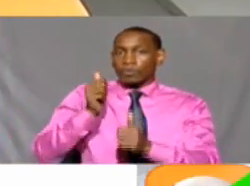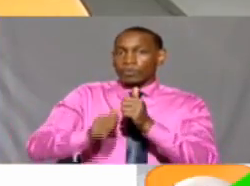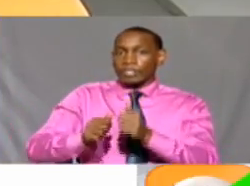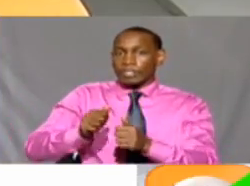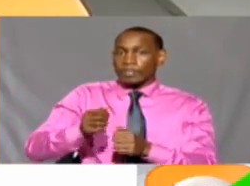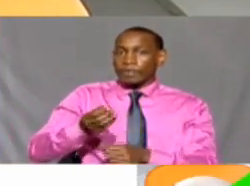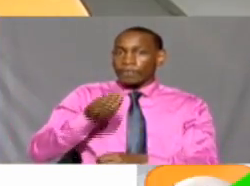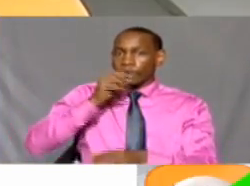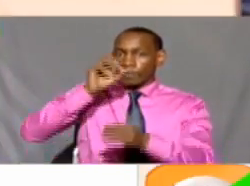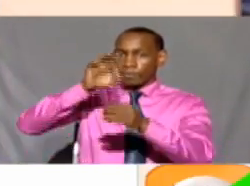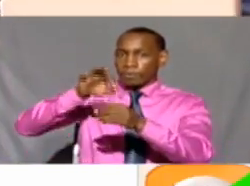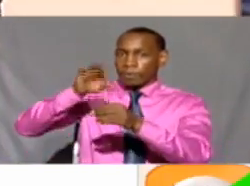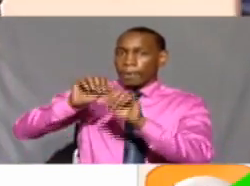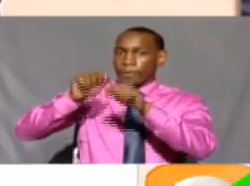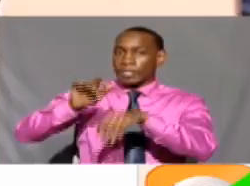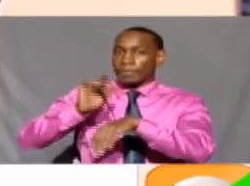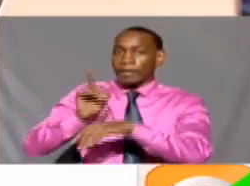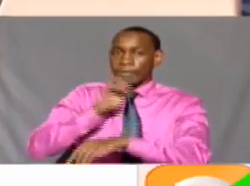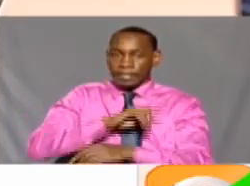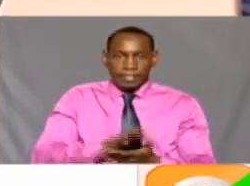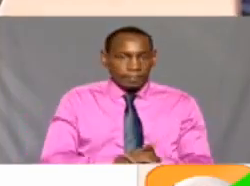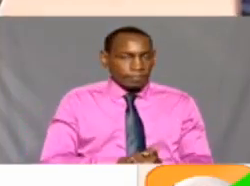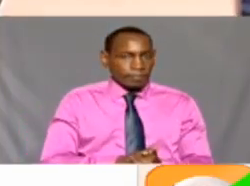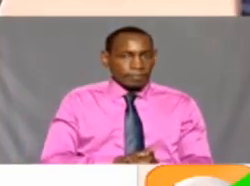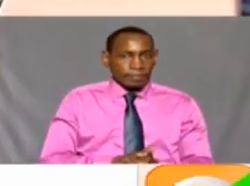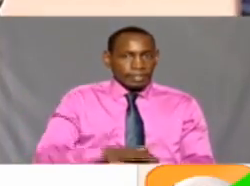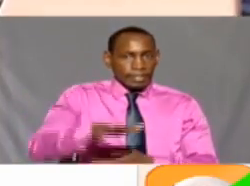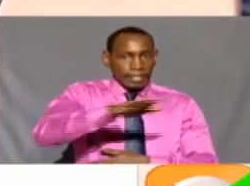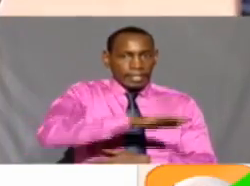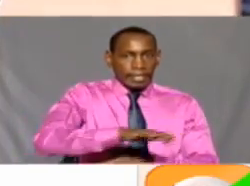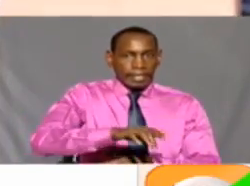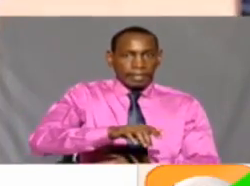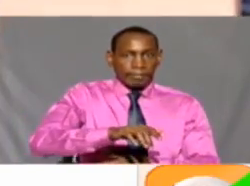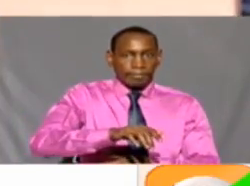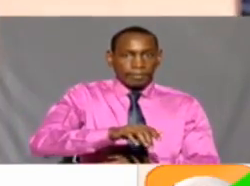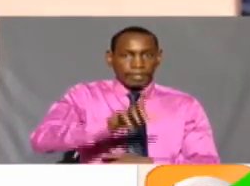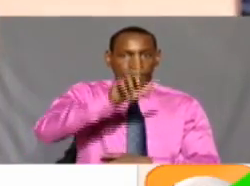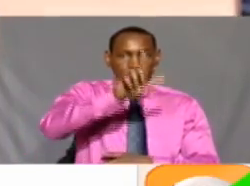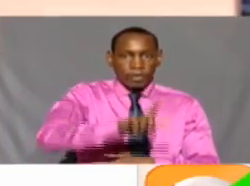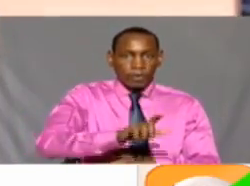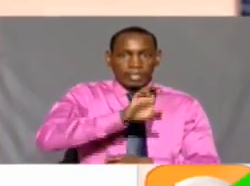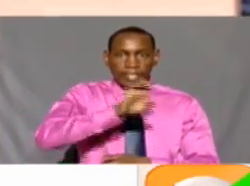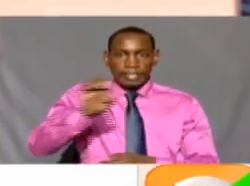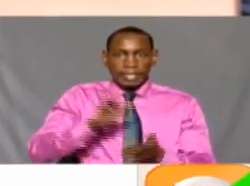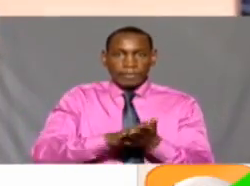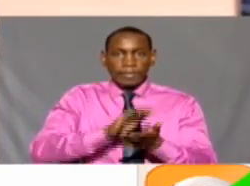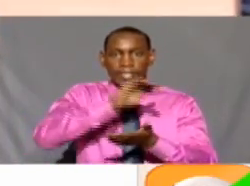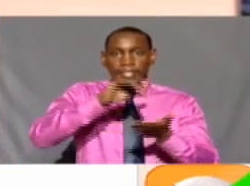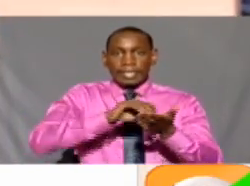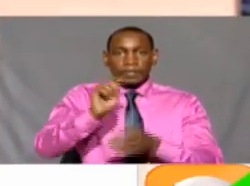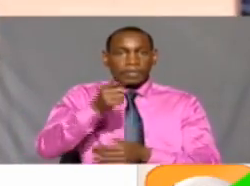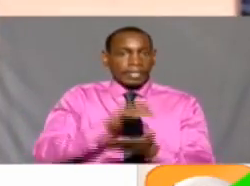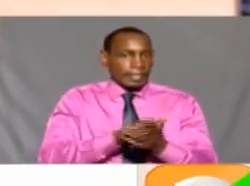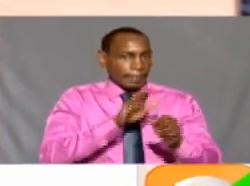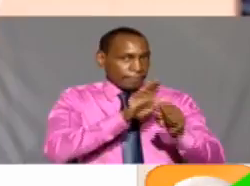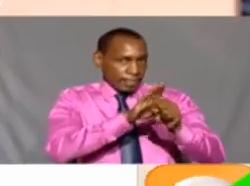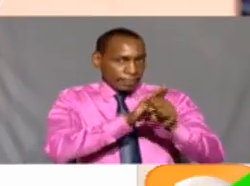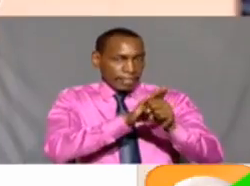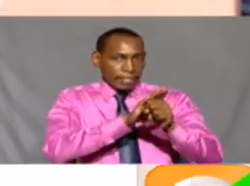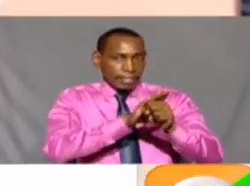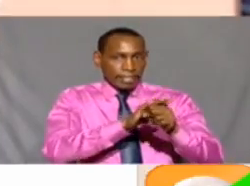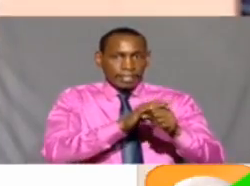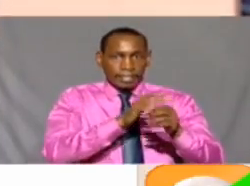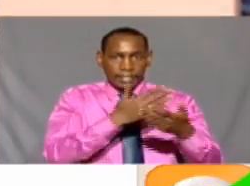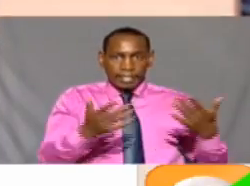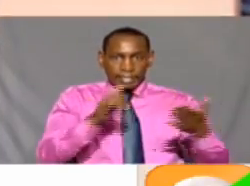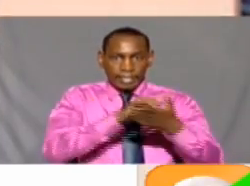be affected? So most of the lower eastern and the central part of Kenya, I think if you look at most of the commodities